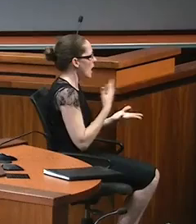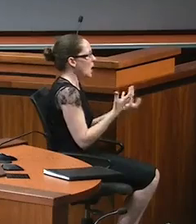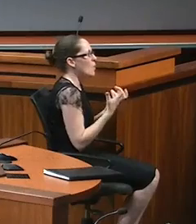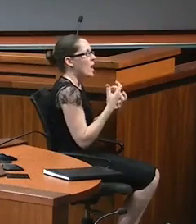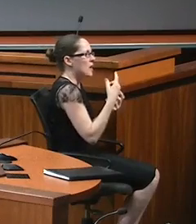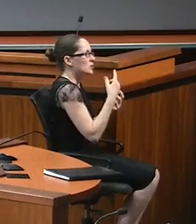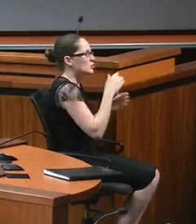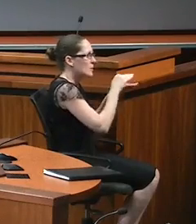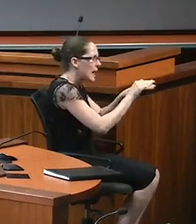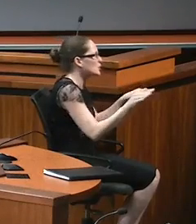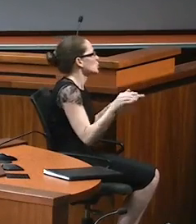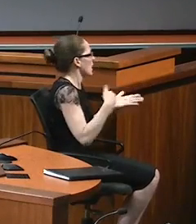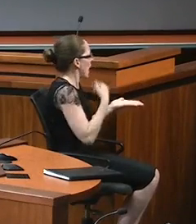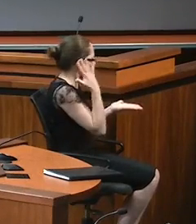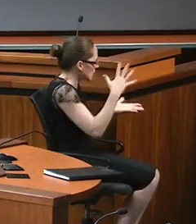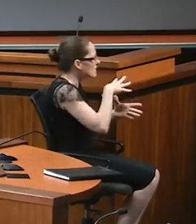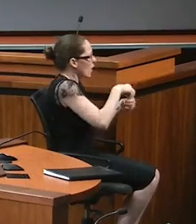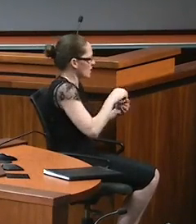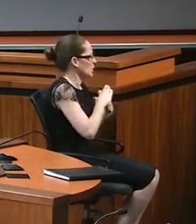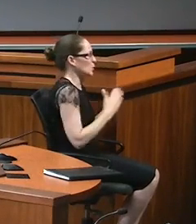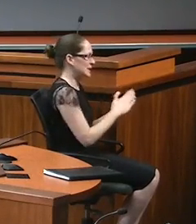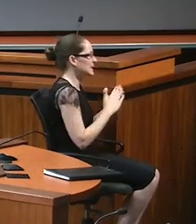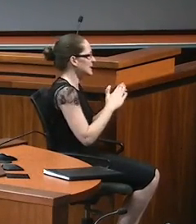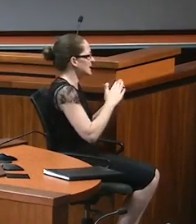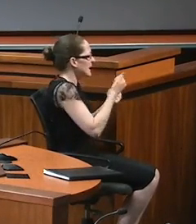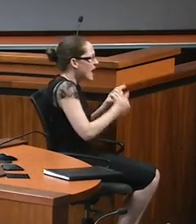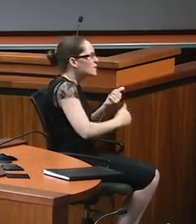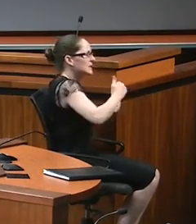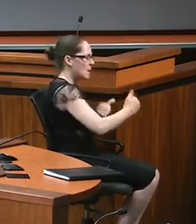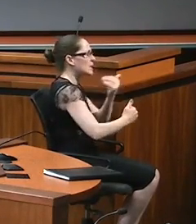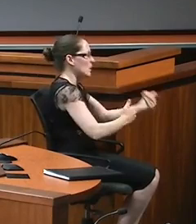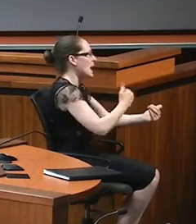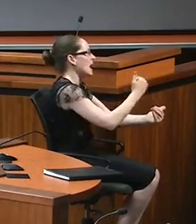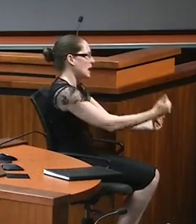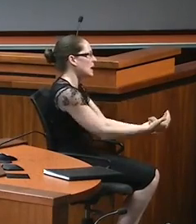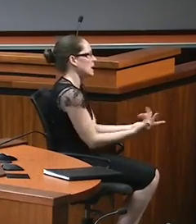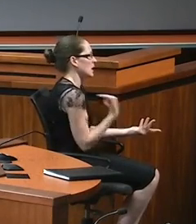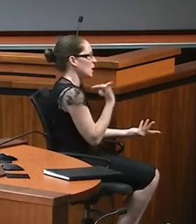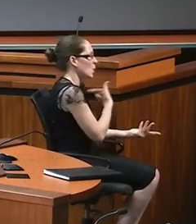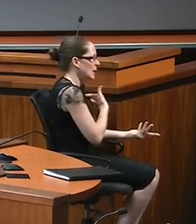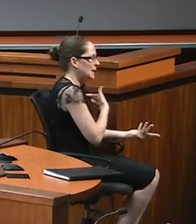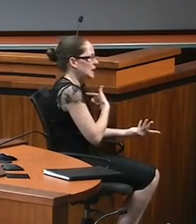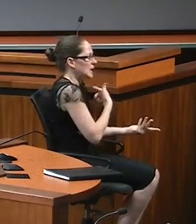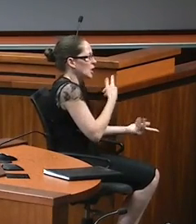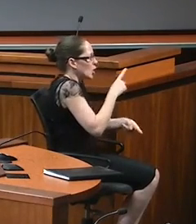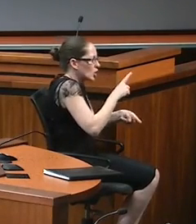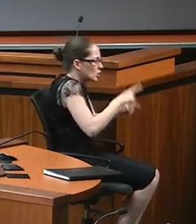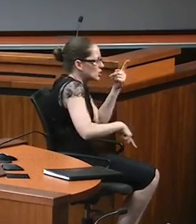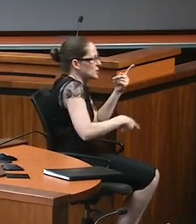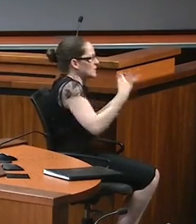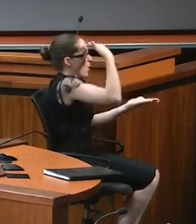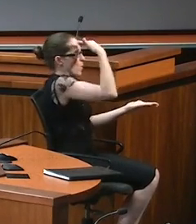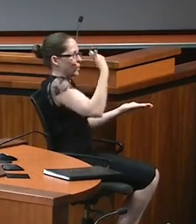way. We could not have been where we are now without all of your involvement. We could have not known best how to proceed without your involvement, and we look